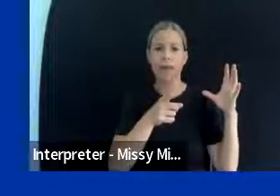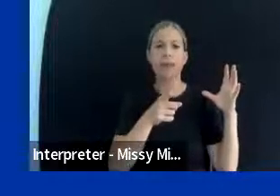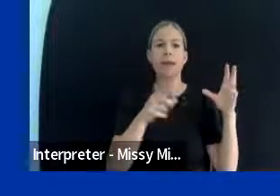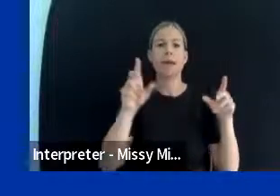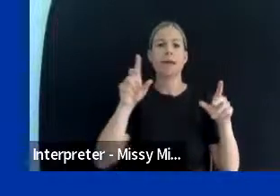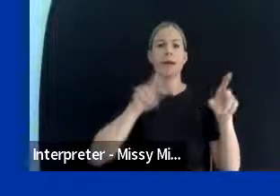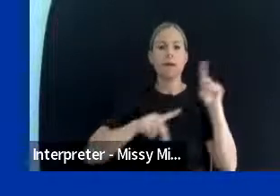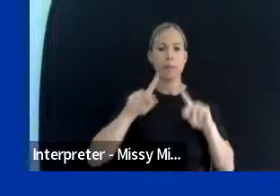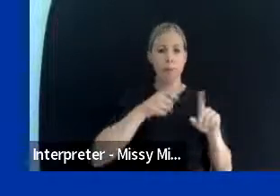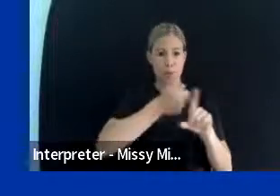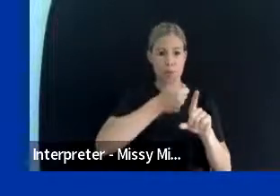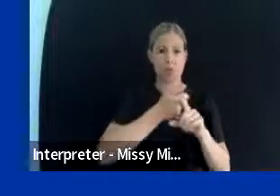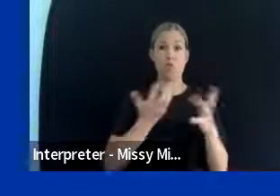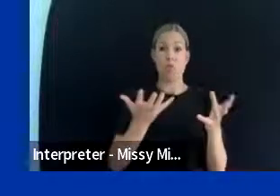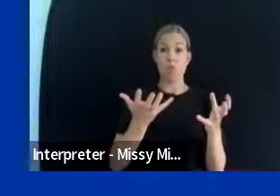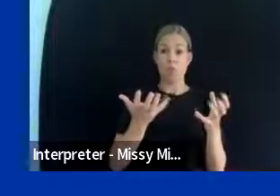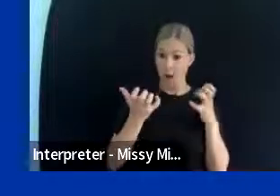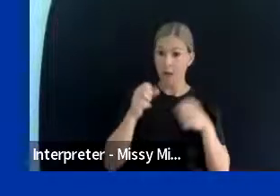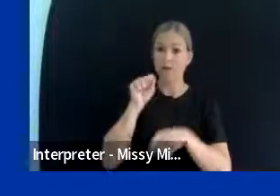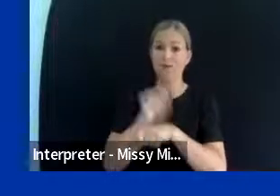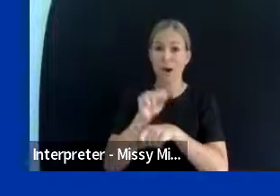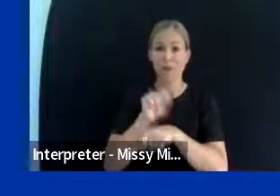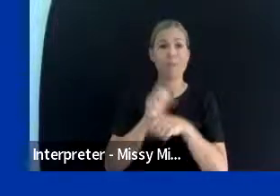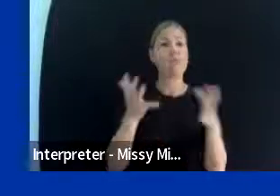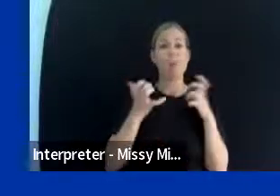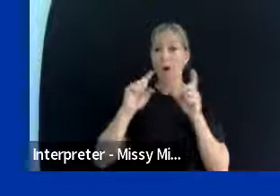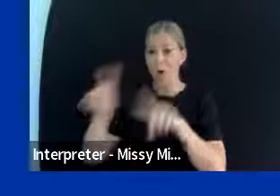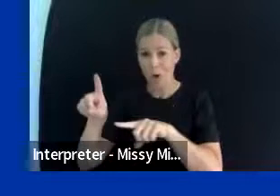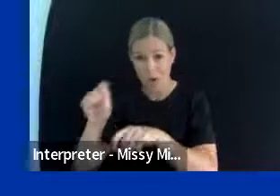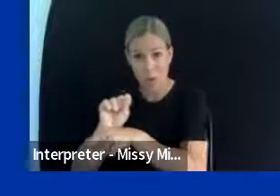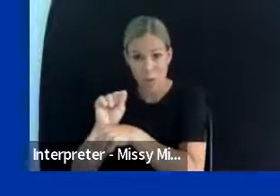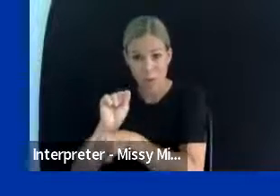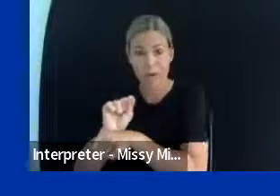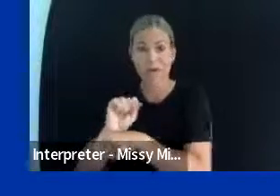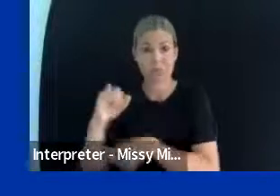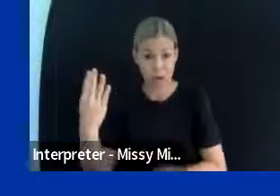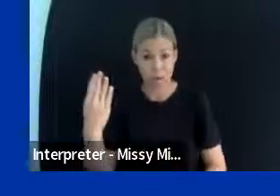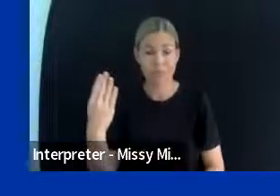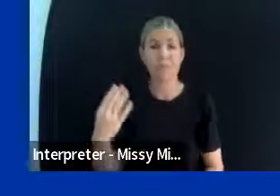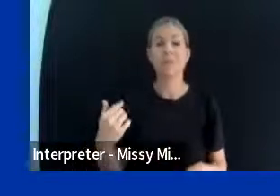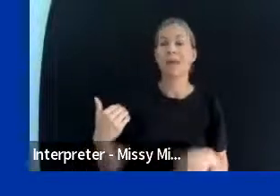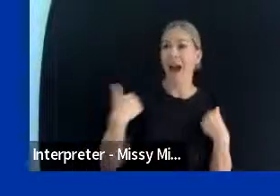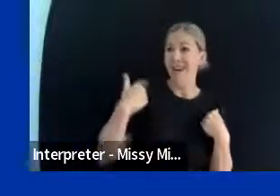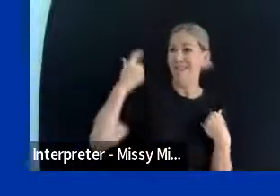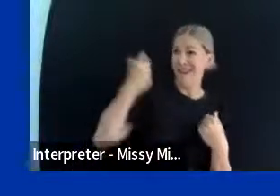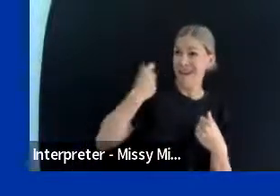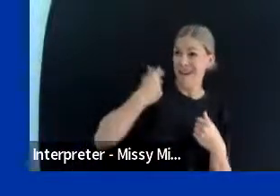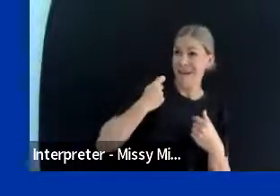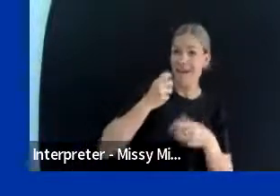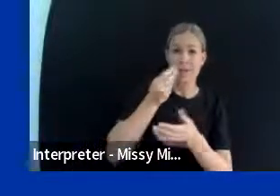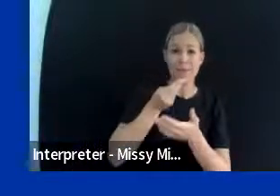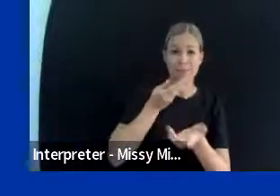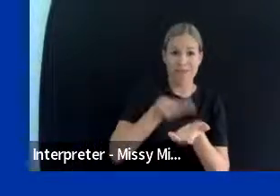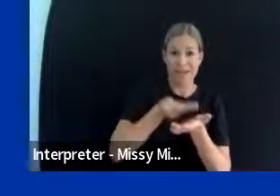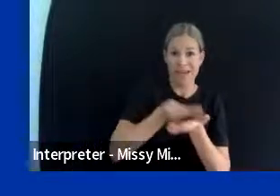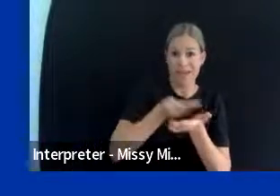people who desire to become employed, if folks with disabilities who are receiving publicly funded supports, if somebody wants to go to work, that employment should